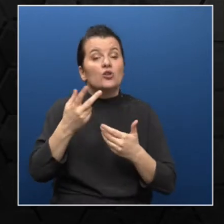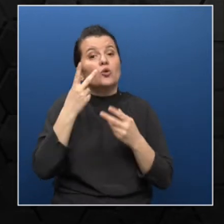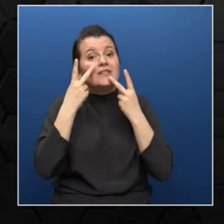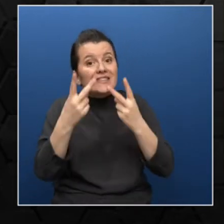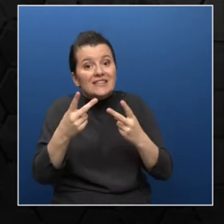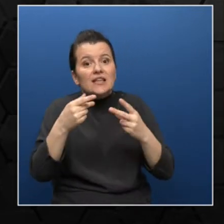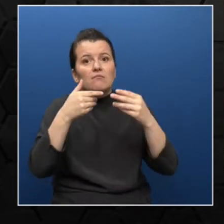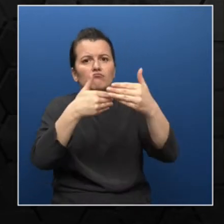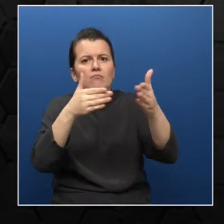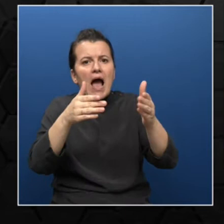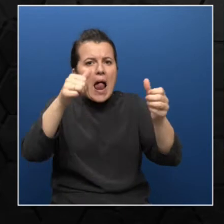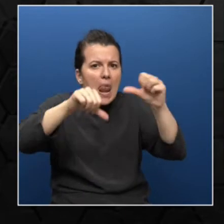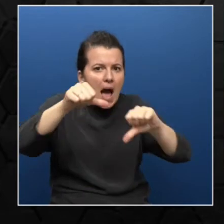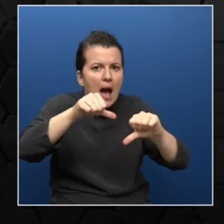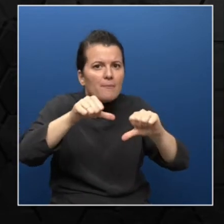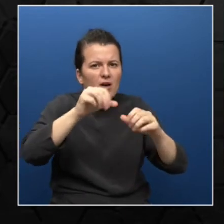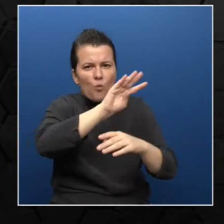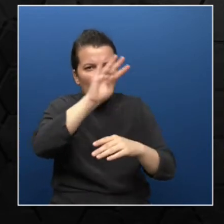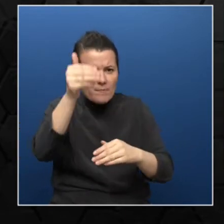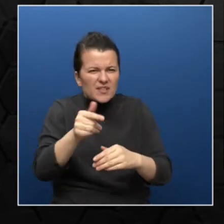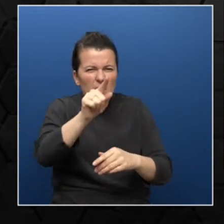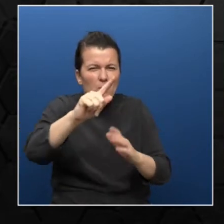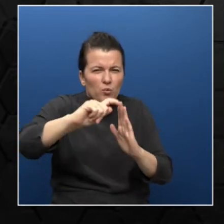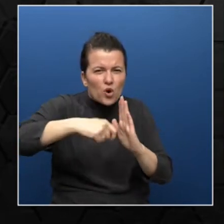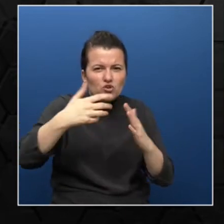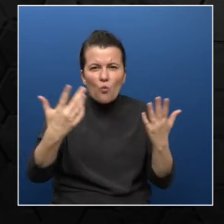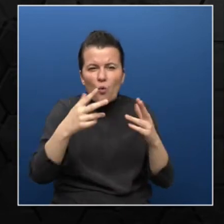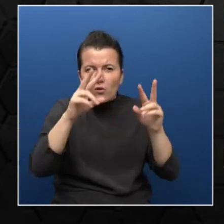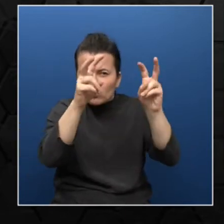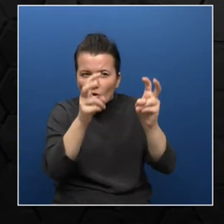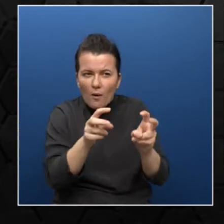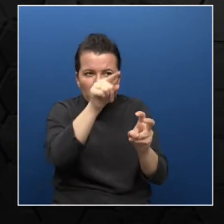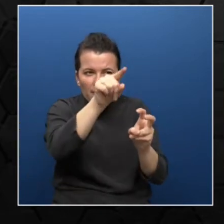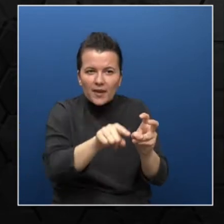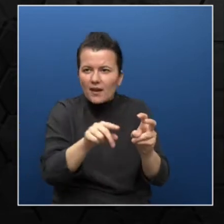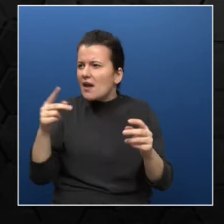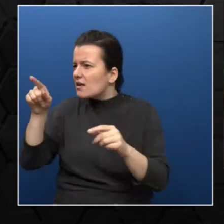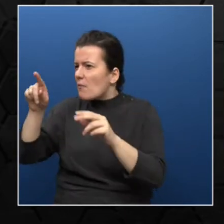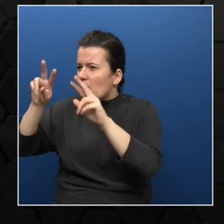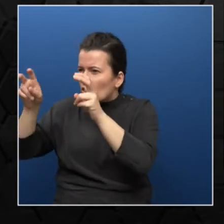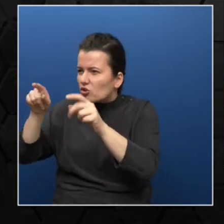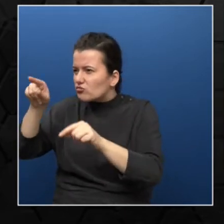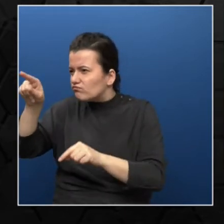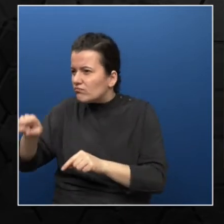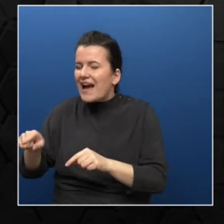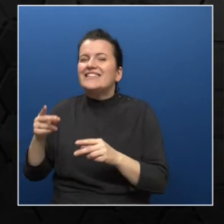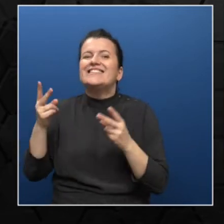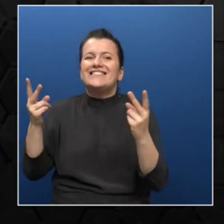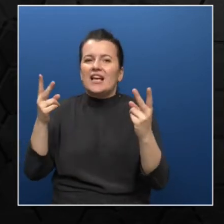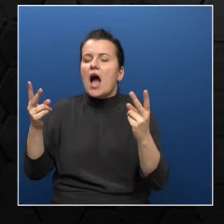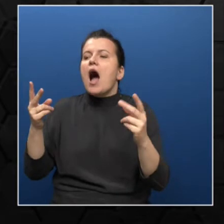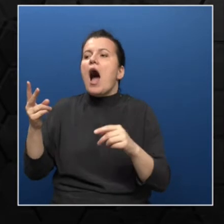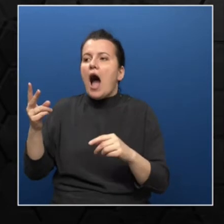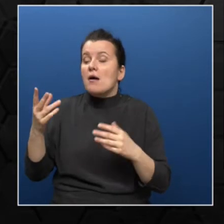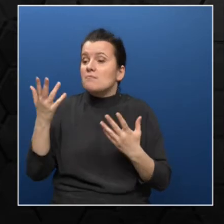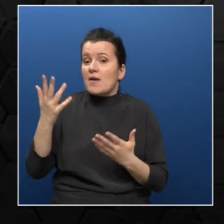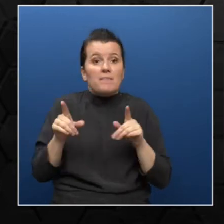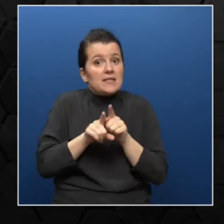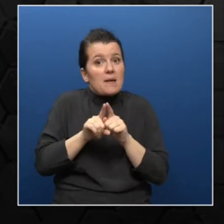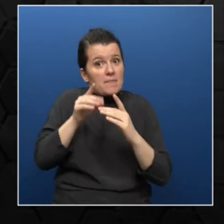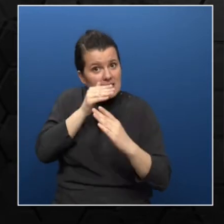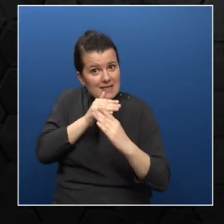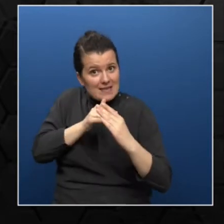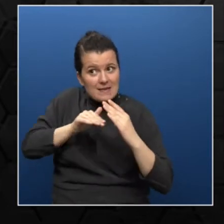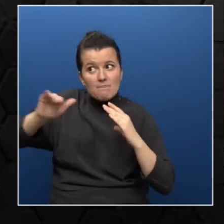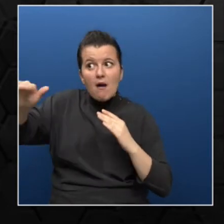what projects are running at that moment and what are the requirements. Mention that in your email that you can contribute to the projects that are ongoing in the lab or